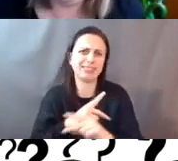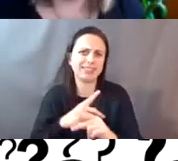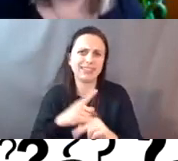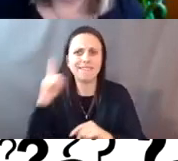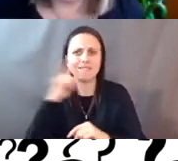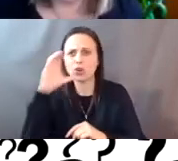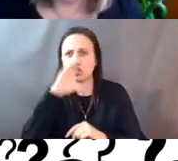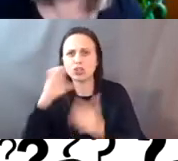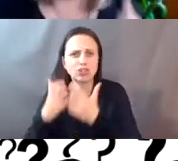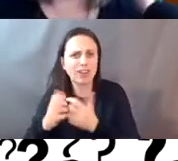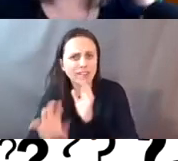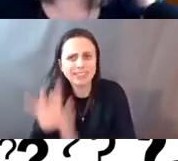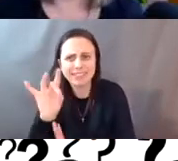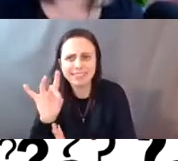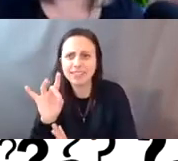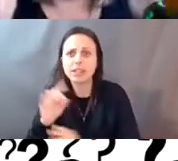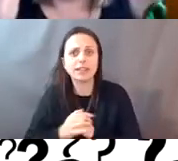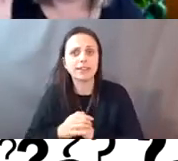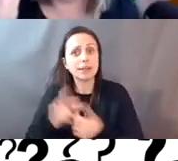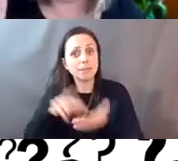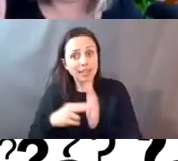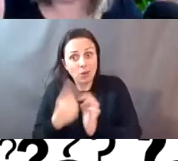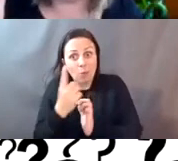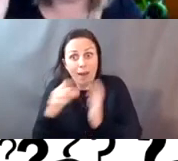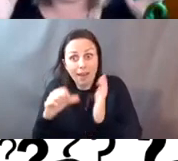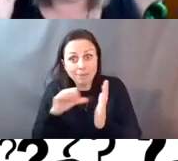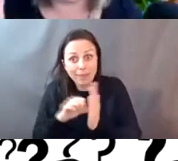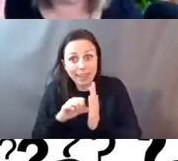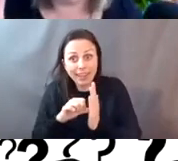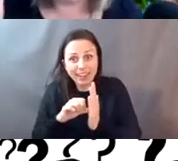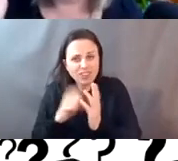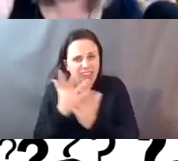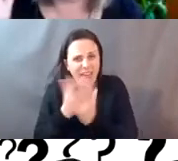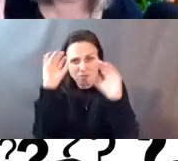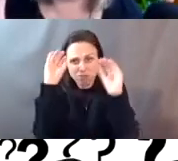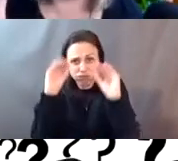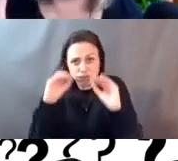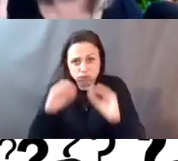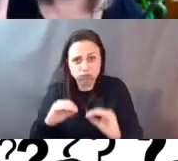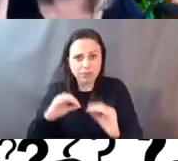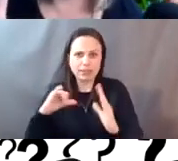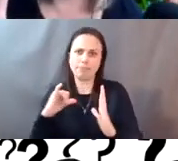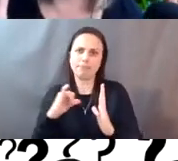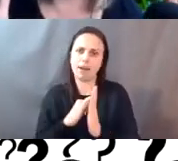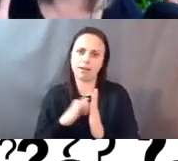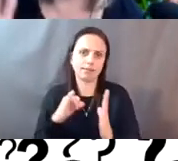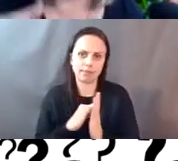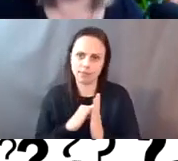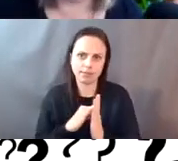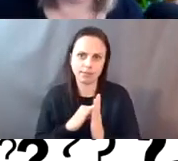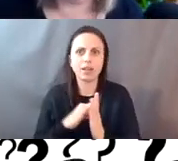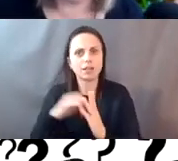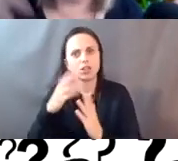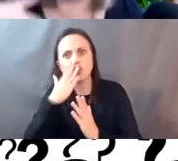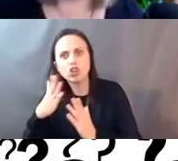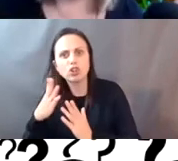engine discoverability because there's no way that that one page that's about everything can possibly be a good